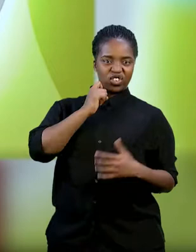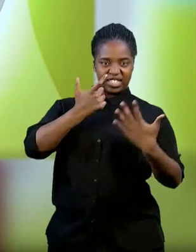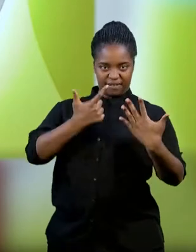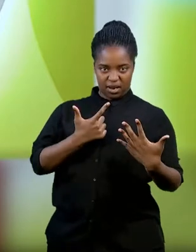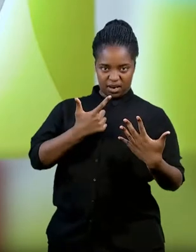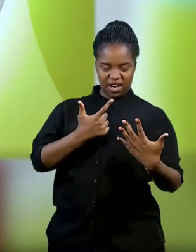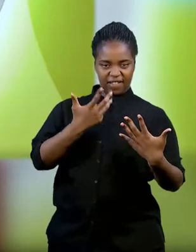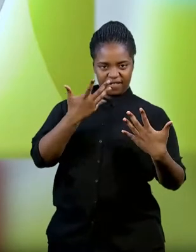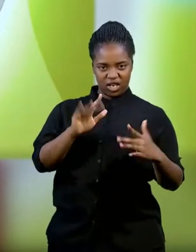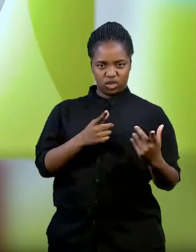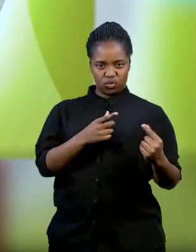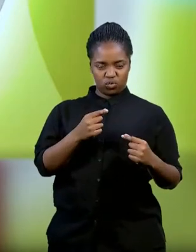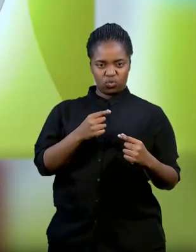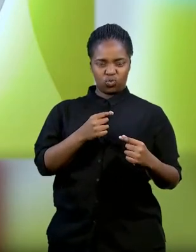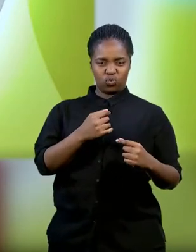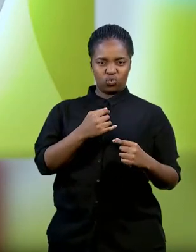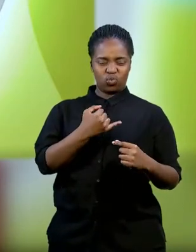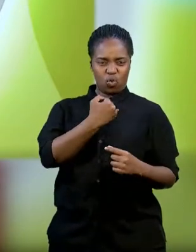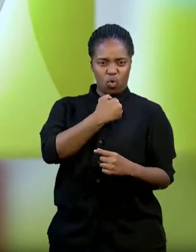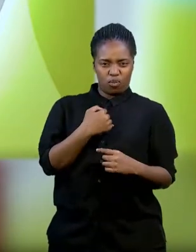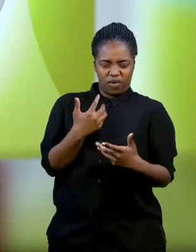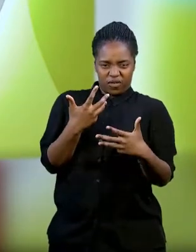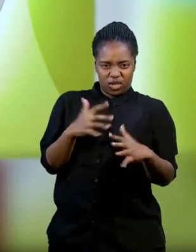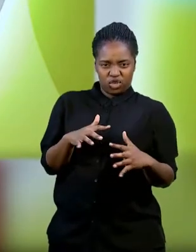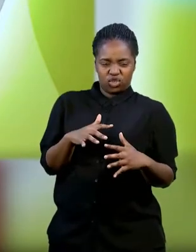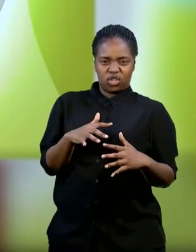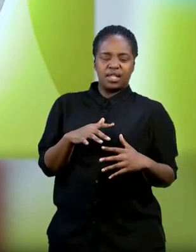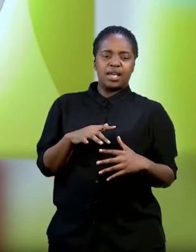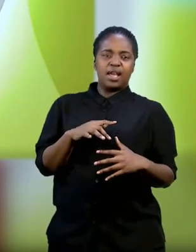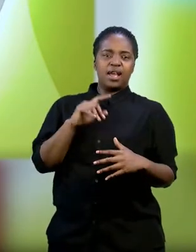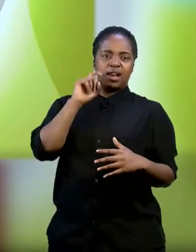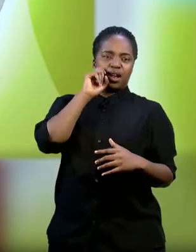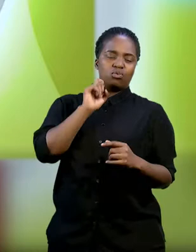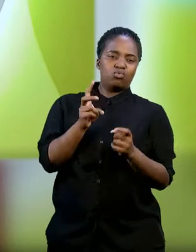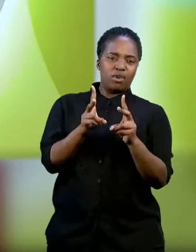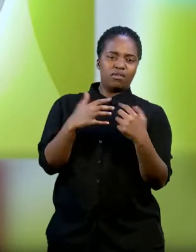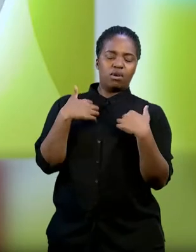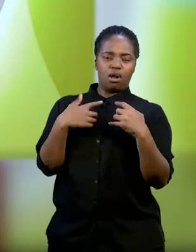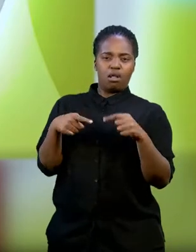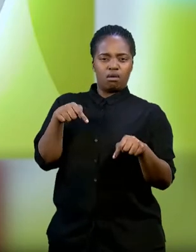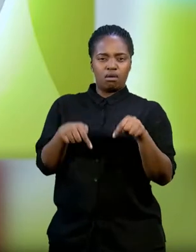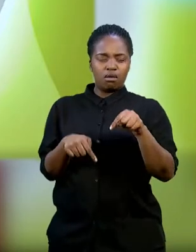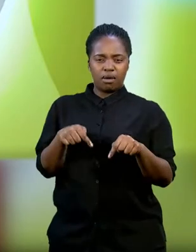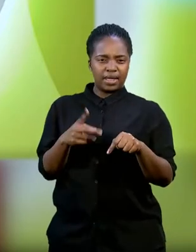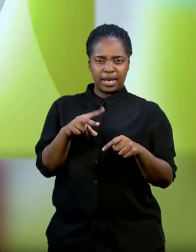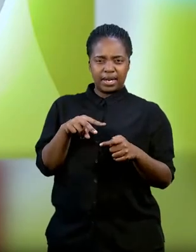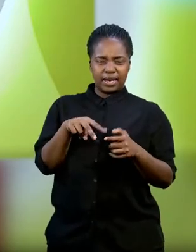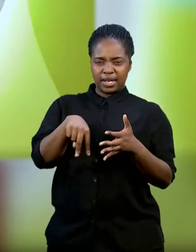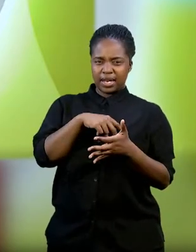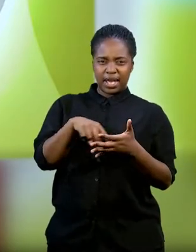were 7, what was the need ya yona? Tlhoko ne le eng? Like ba tlhalositse eng gore le be le qetetse le dumetse o